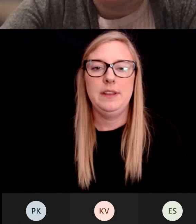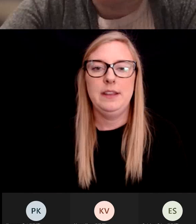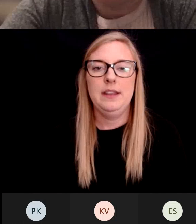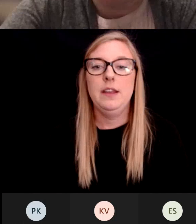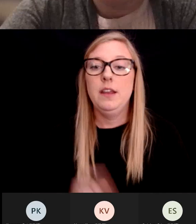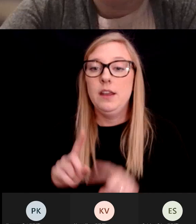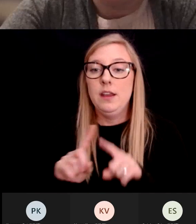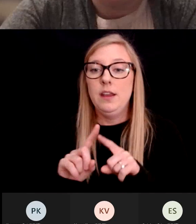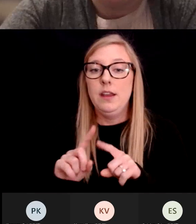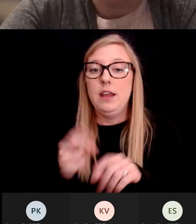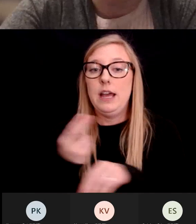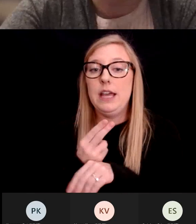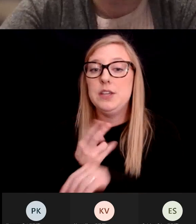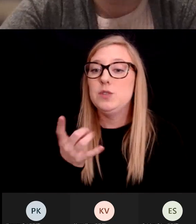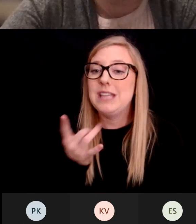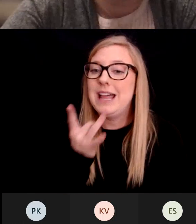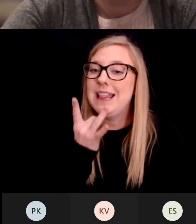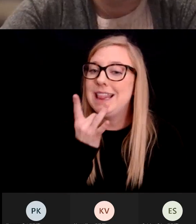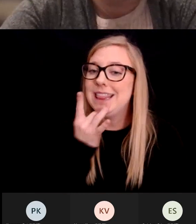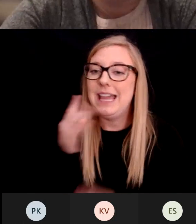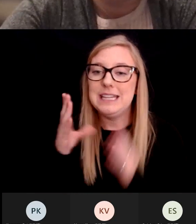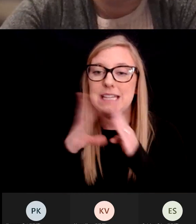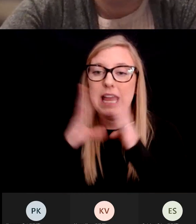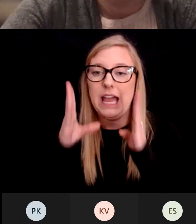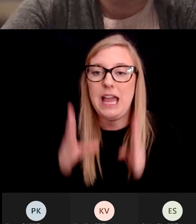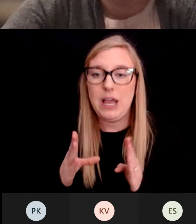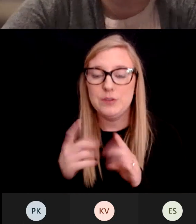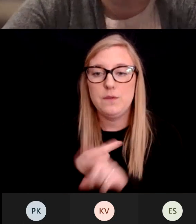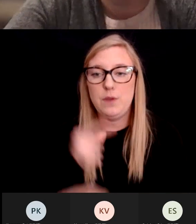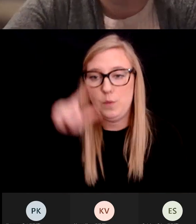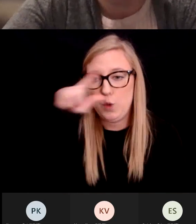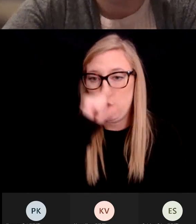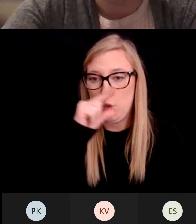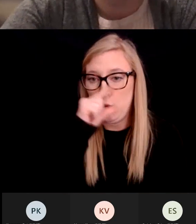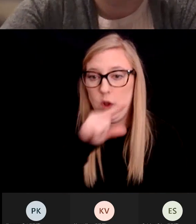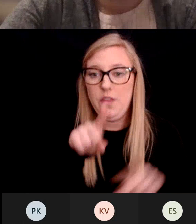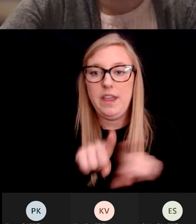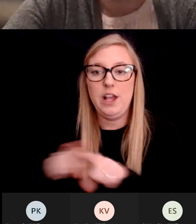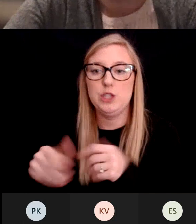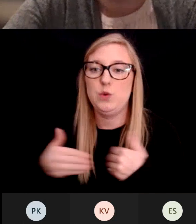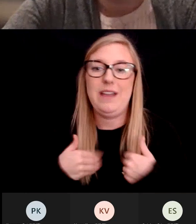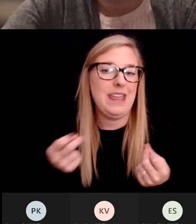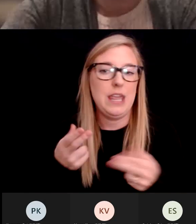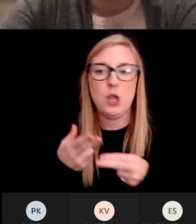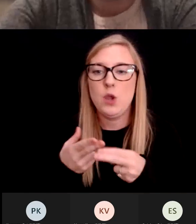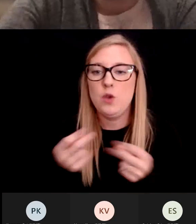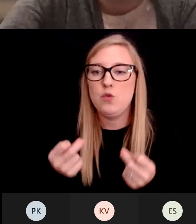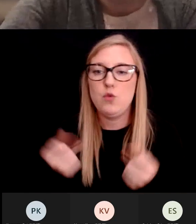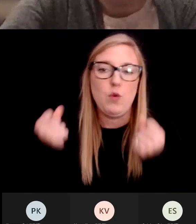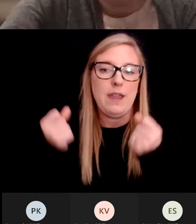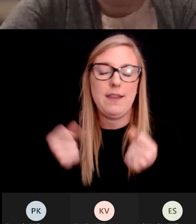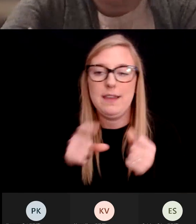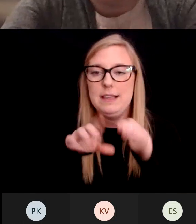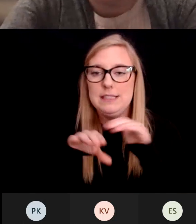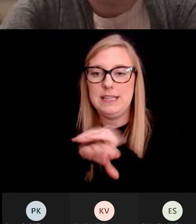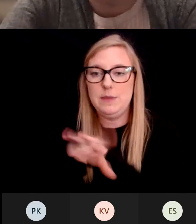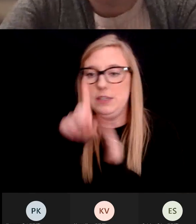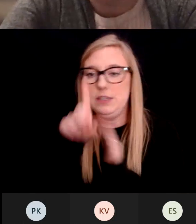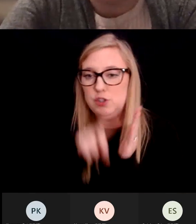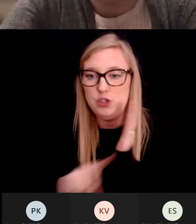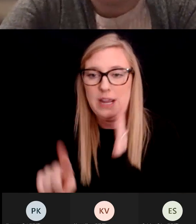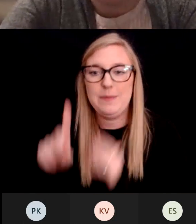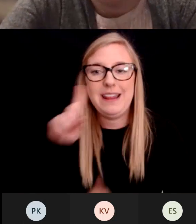But is Lighthouse by Google. They also have a quick accessibility check, but I would say Axe by DQ is a